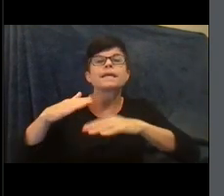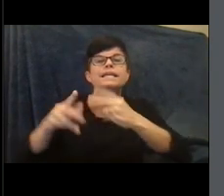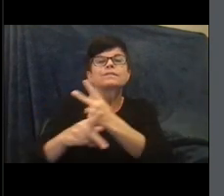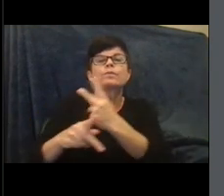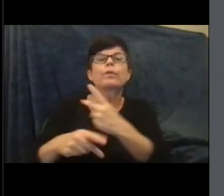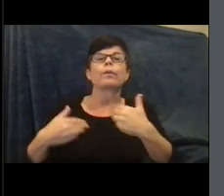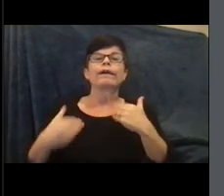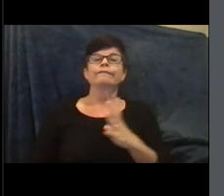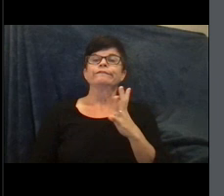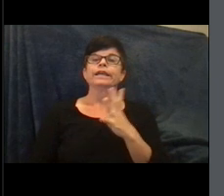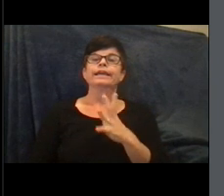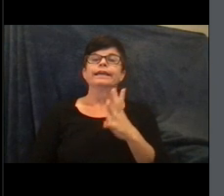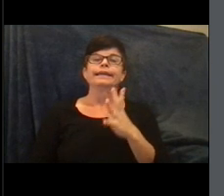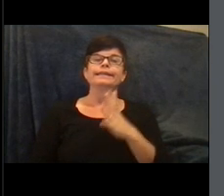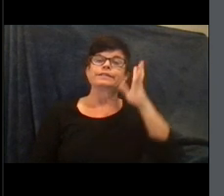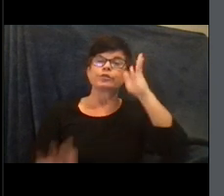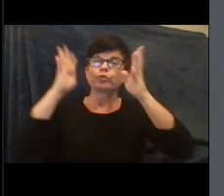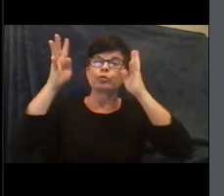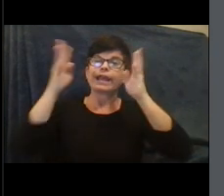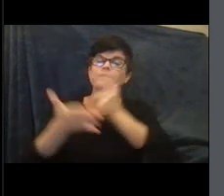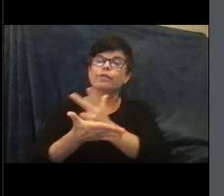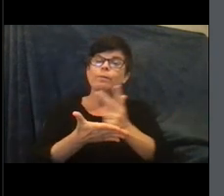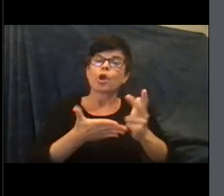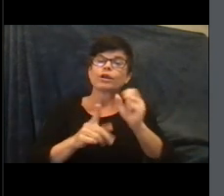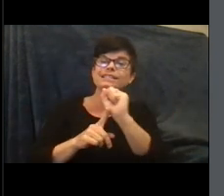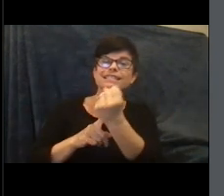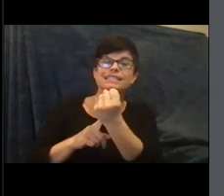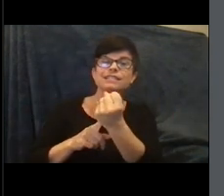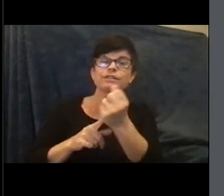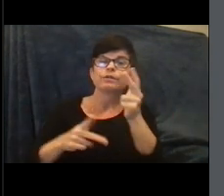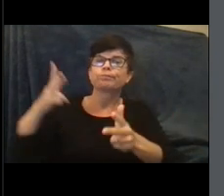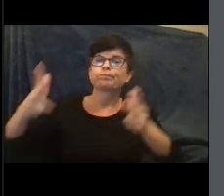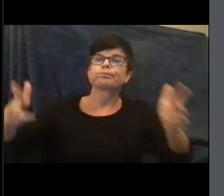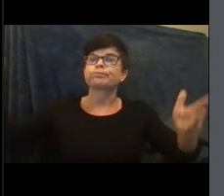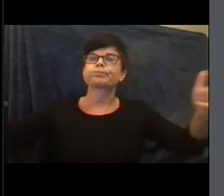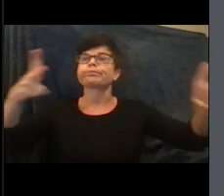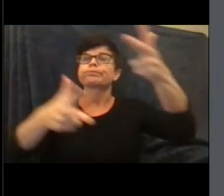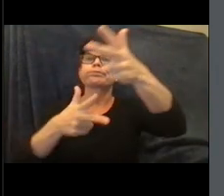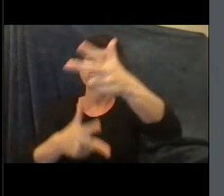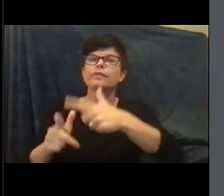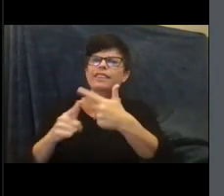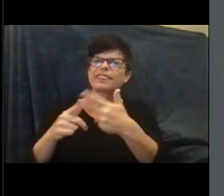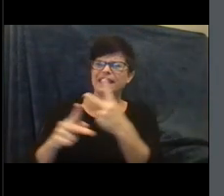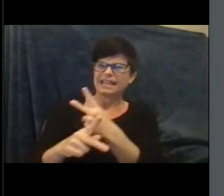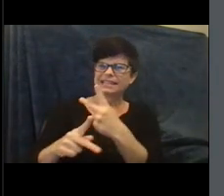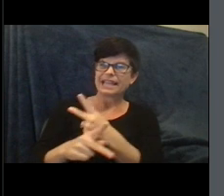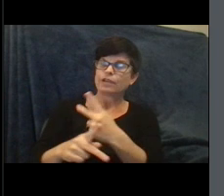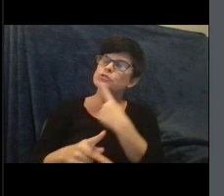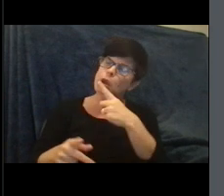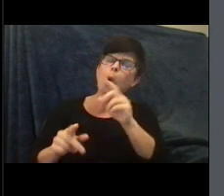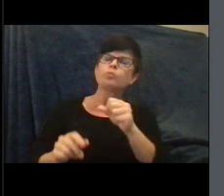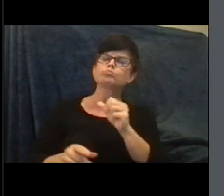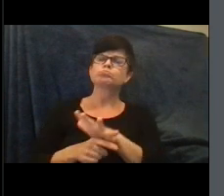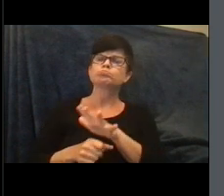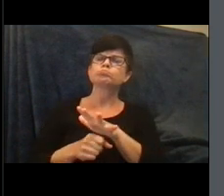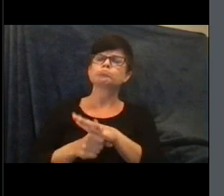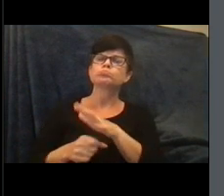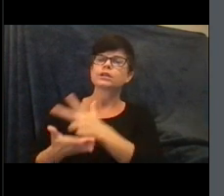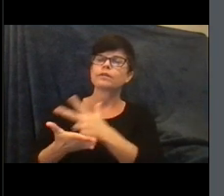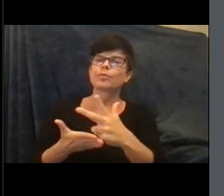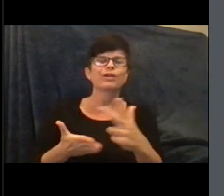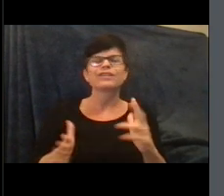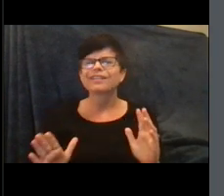got really creative on the parking. We put cars everywhere, and then we did a calculation that made it look like we had enough. There's no